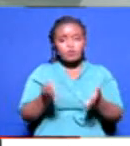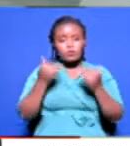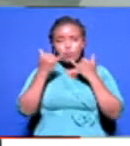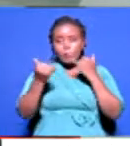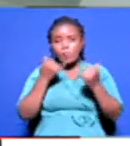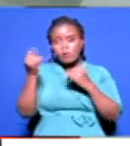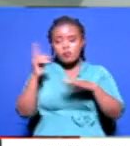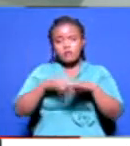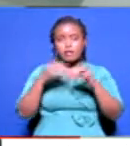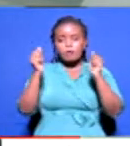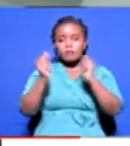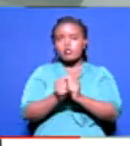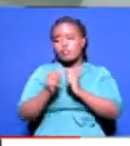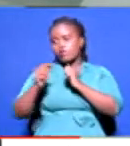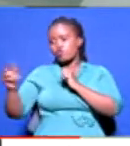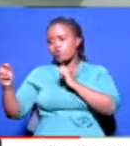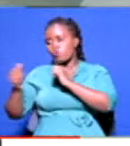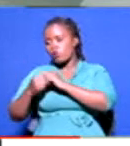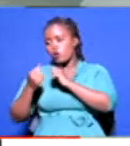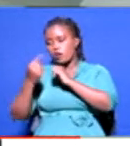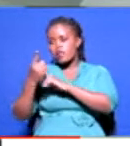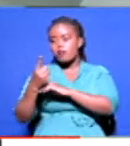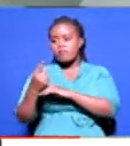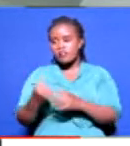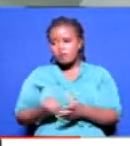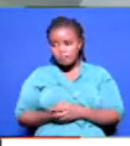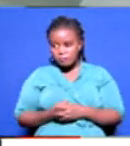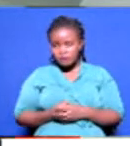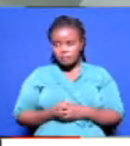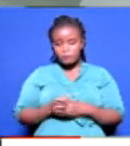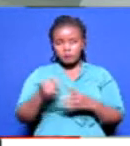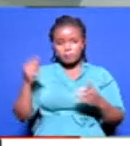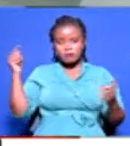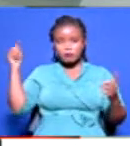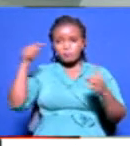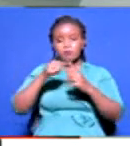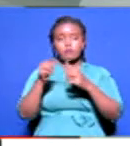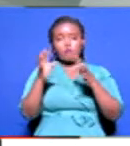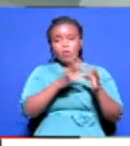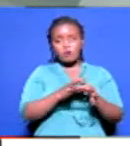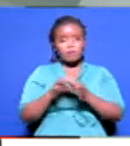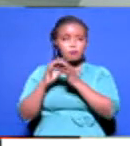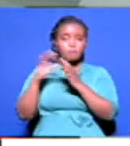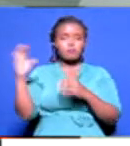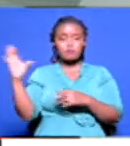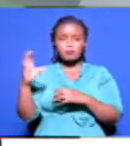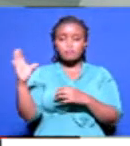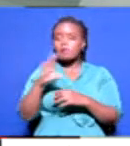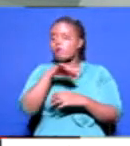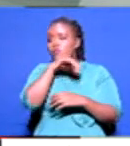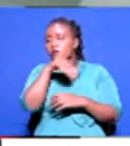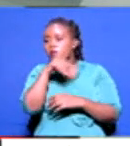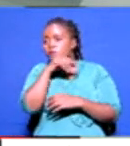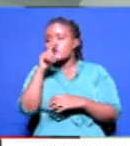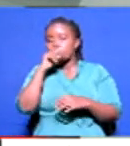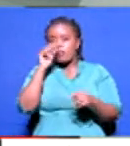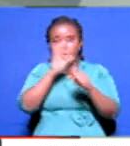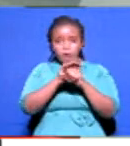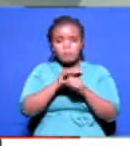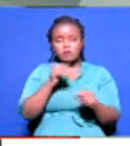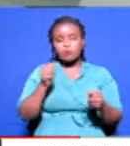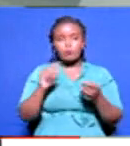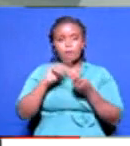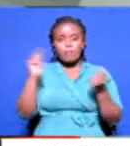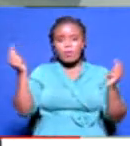p.m. That's right. Azimio la Umoja presidential candidate Raila Odinga has promised to transform the port of Mombasa into a